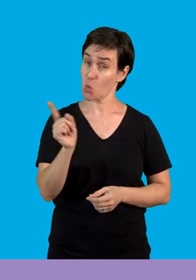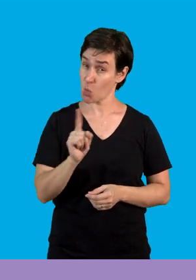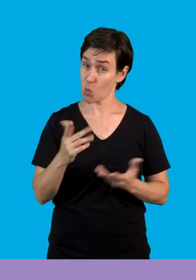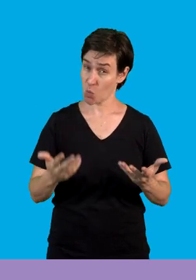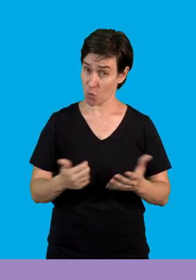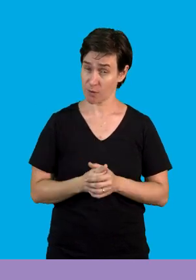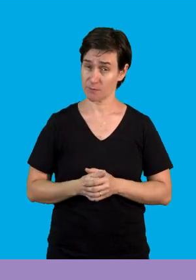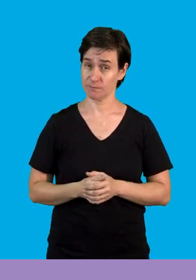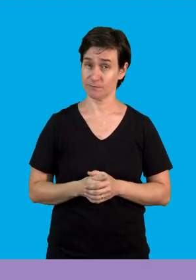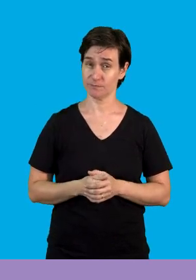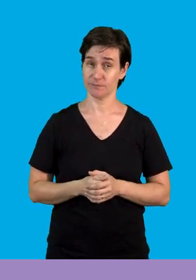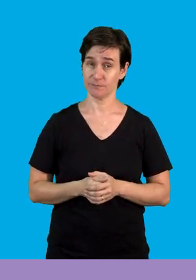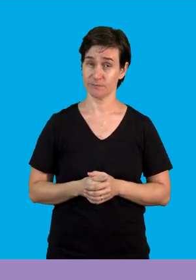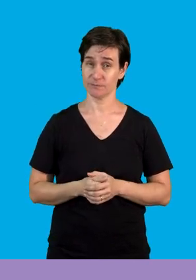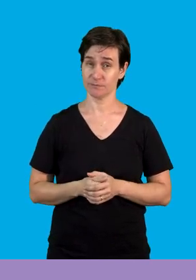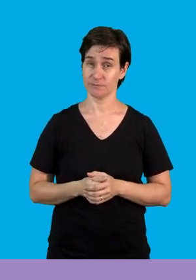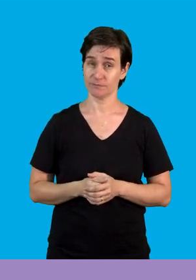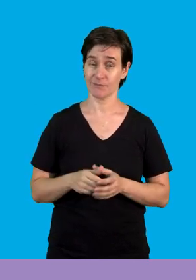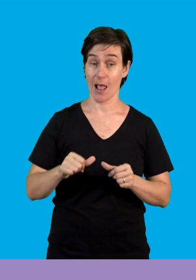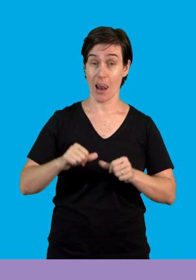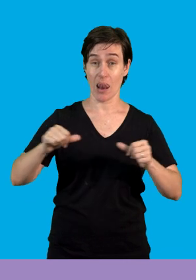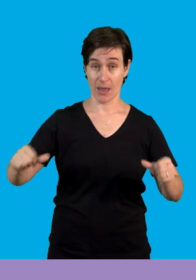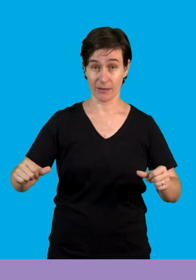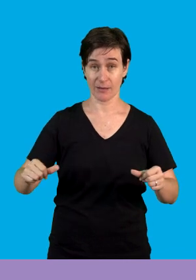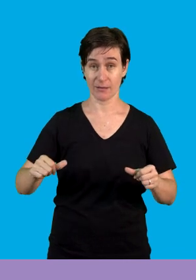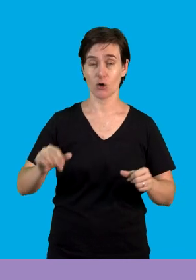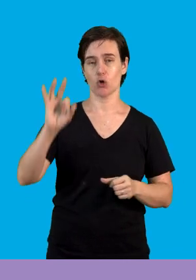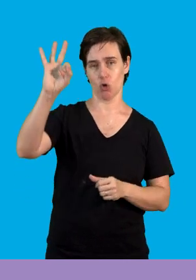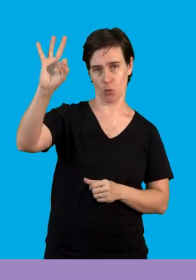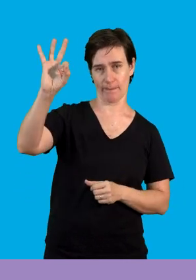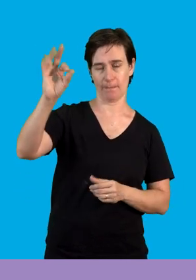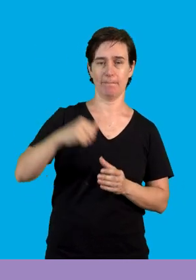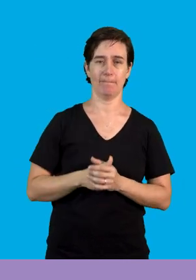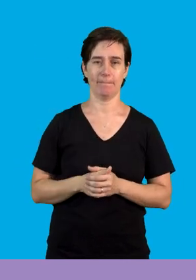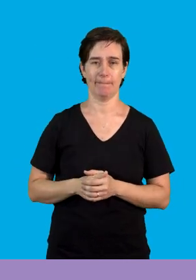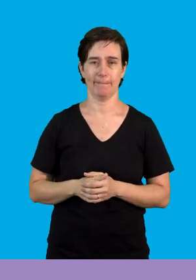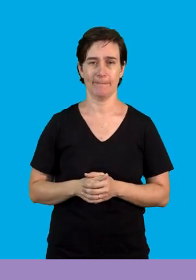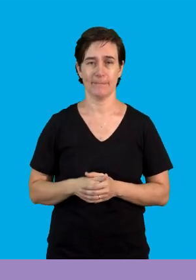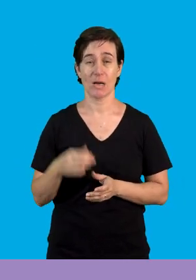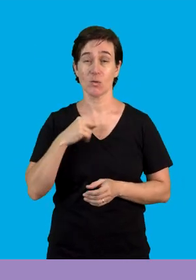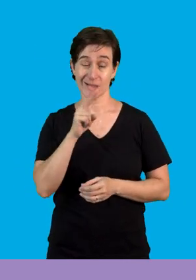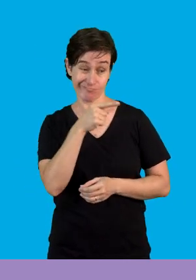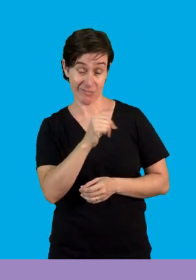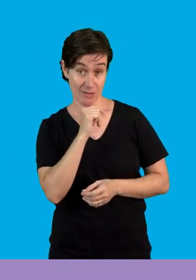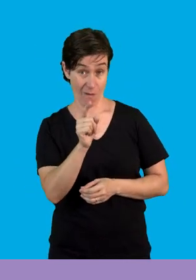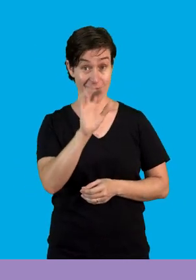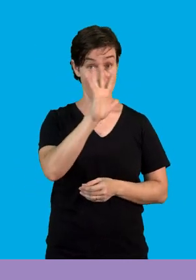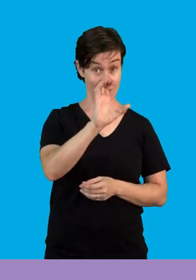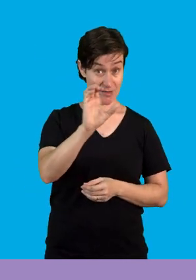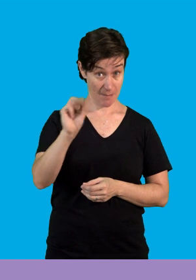is going to be the length cubed. And since as well we can see that the length there is